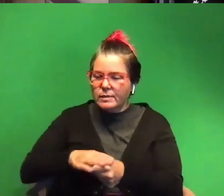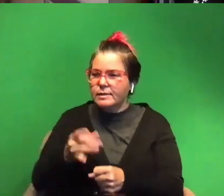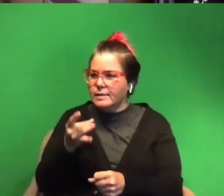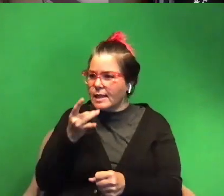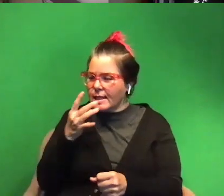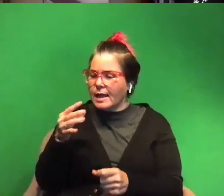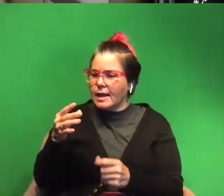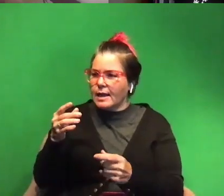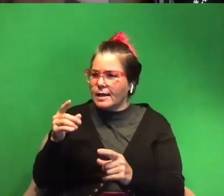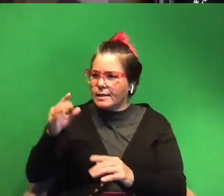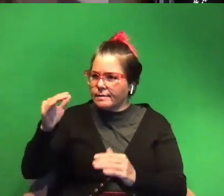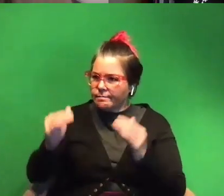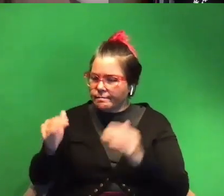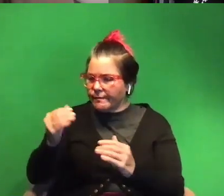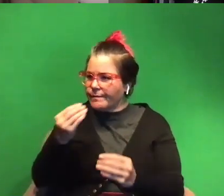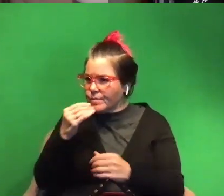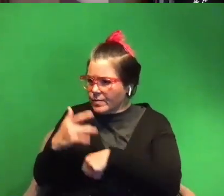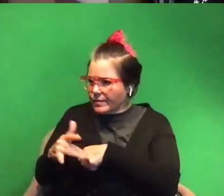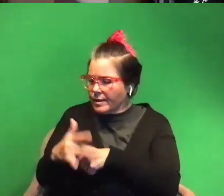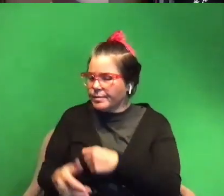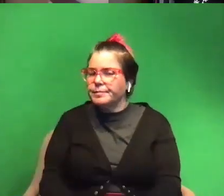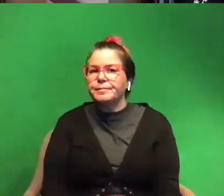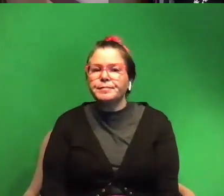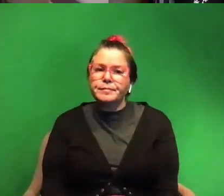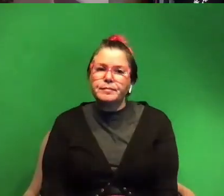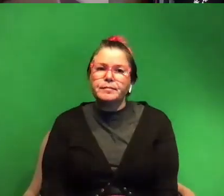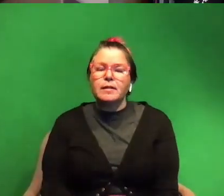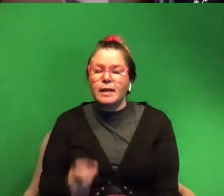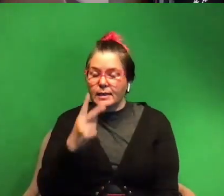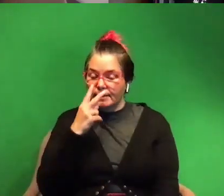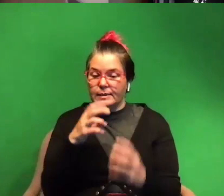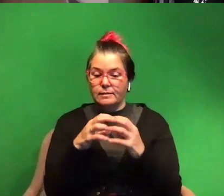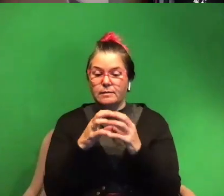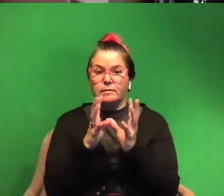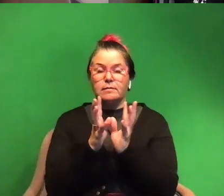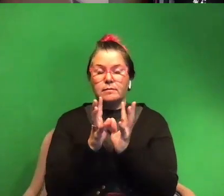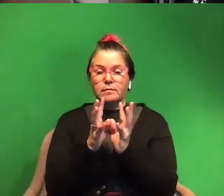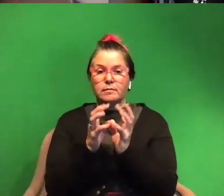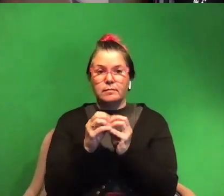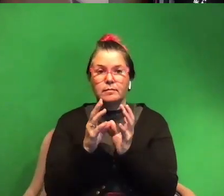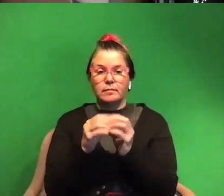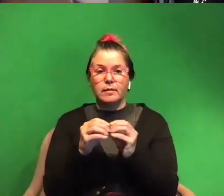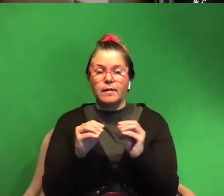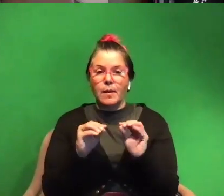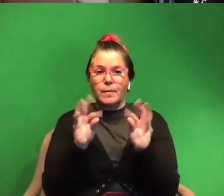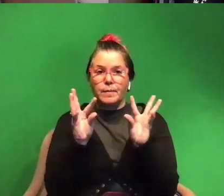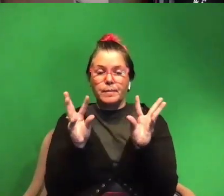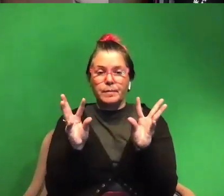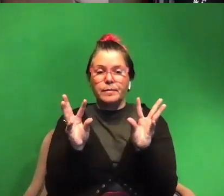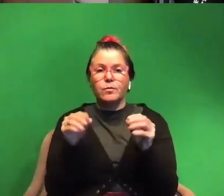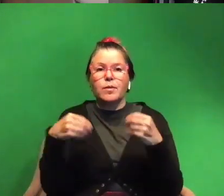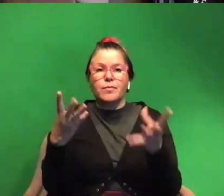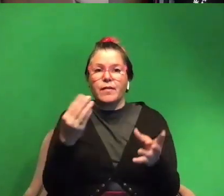food availability. And so you can actually see the polyps kind of come out when you provide a